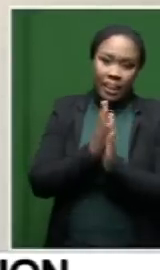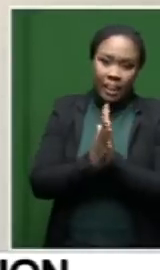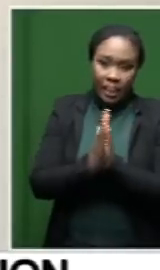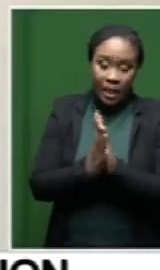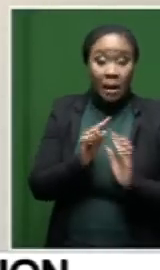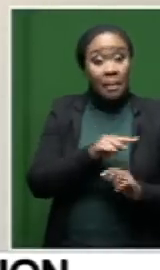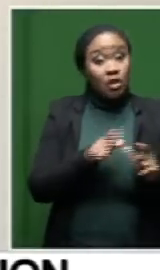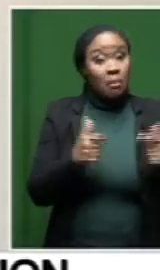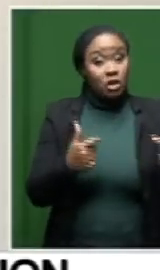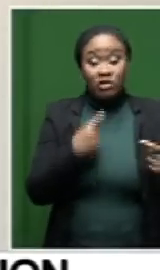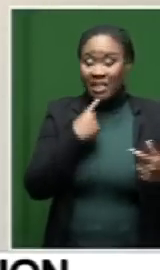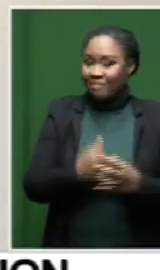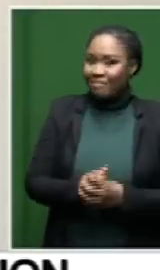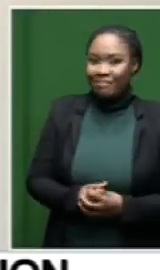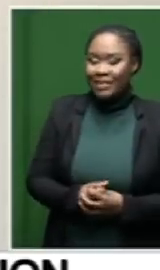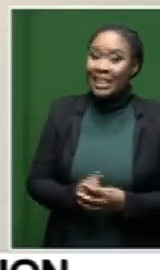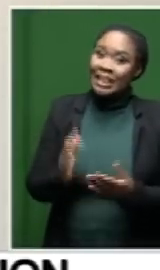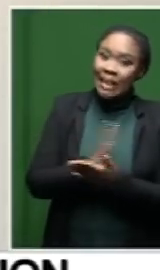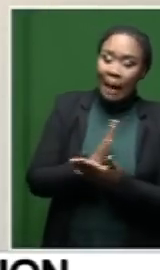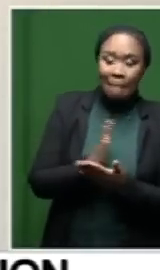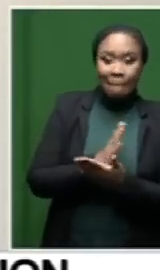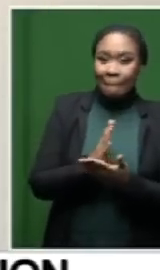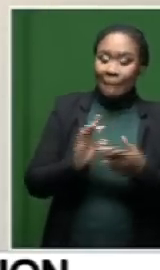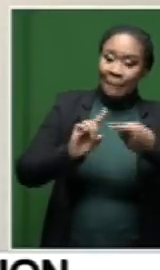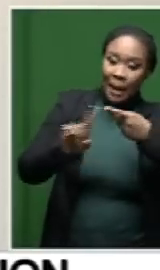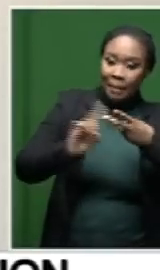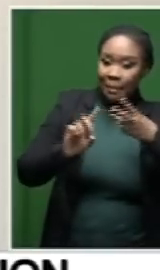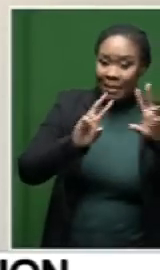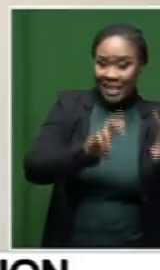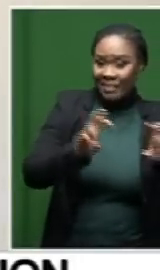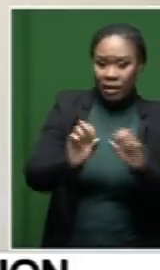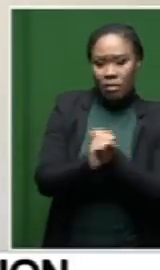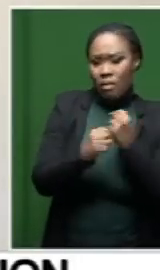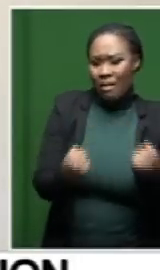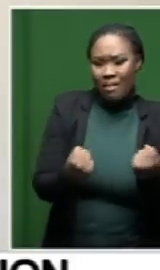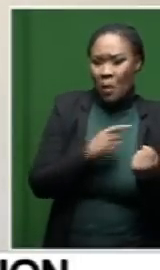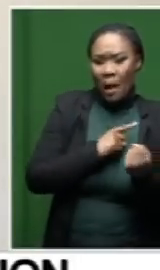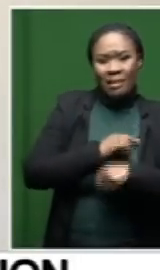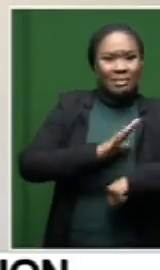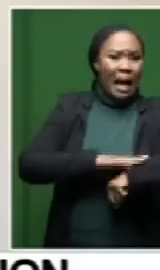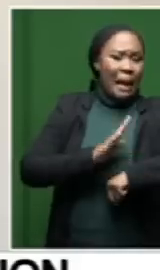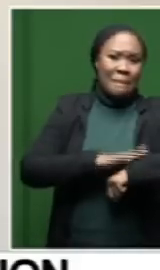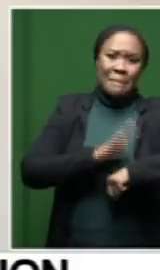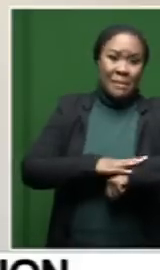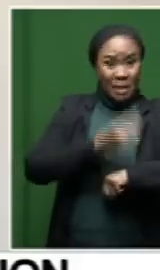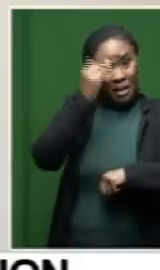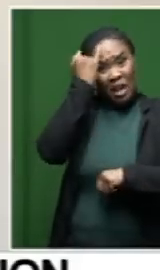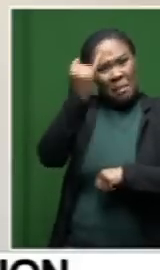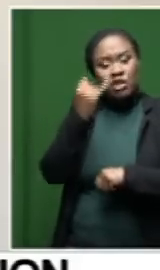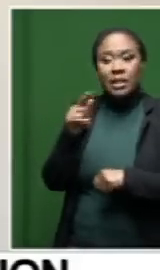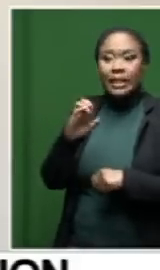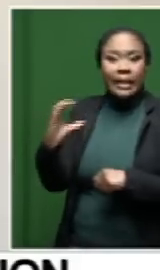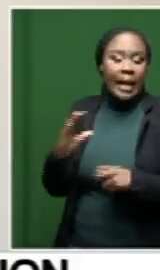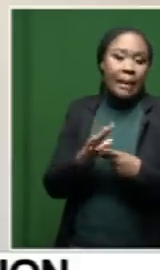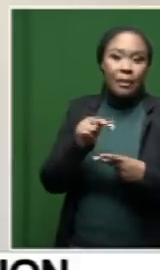certain aspects of its mandate that it couldn't investigate. I mean, if you think about it, if they could investigate each and every province, the Eastern